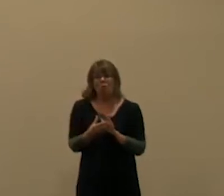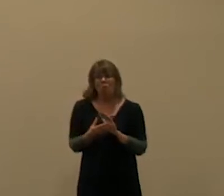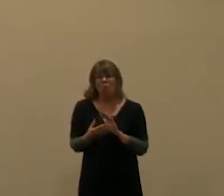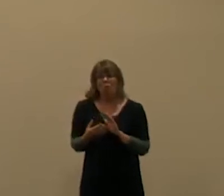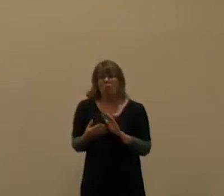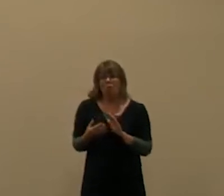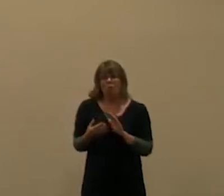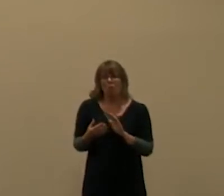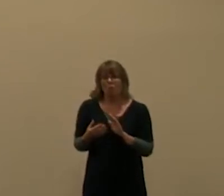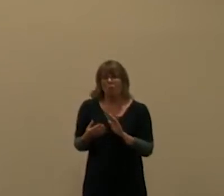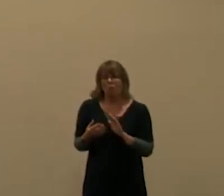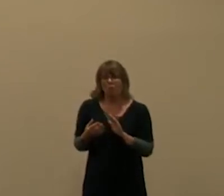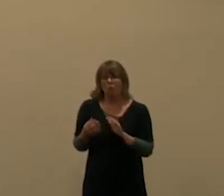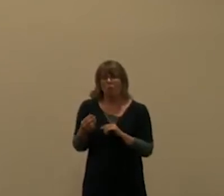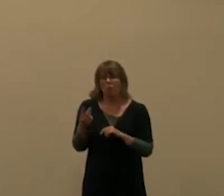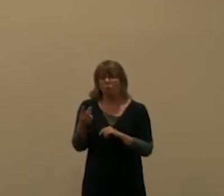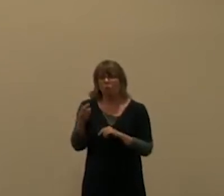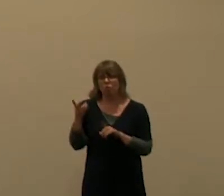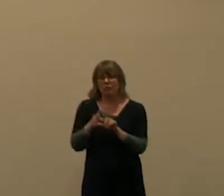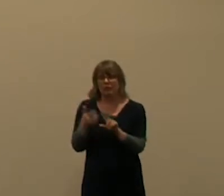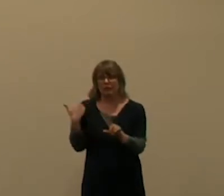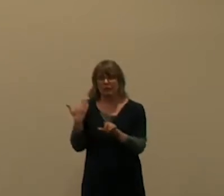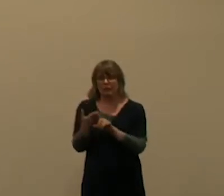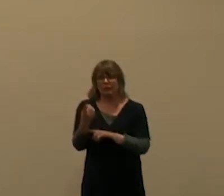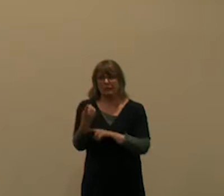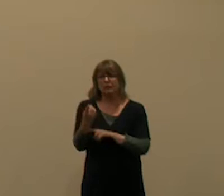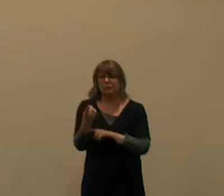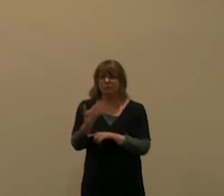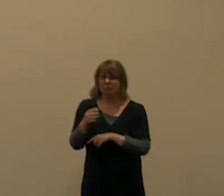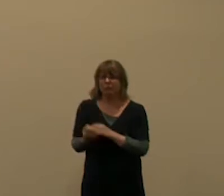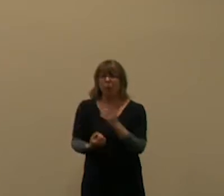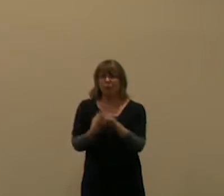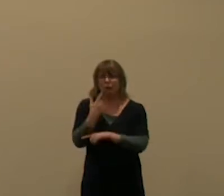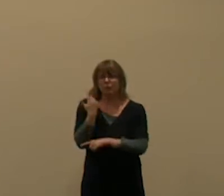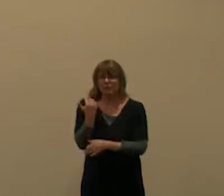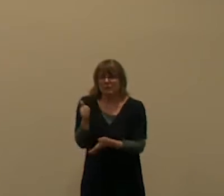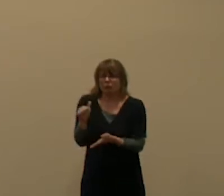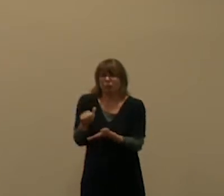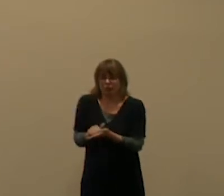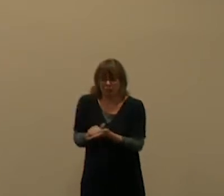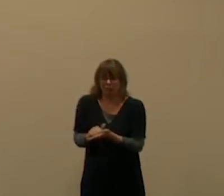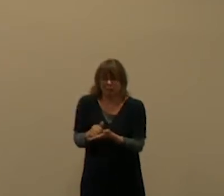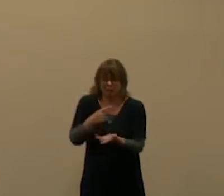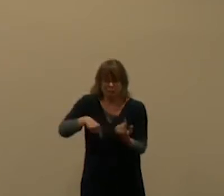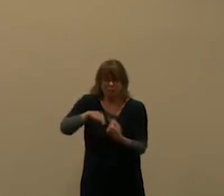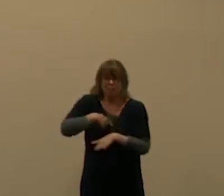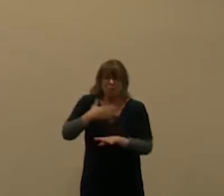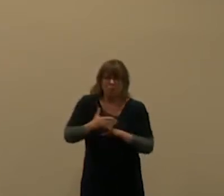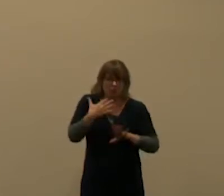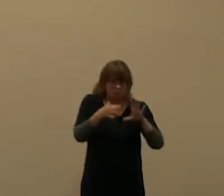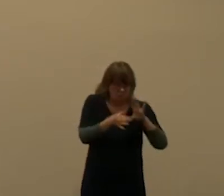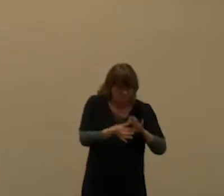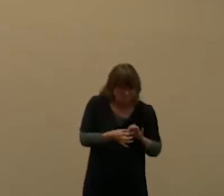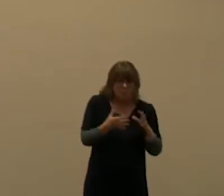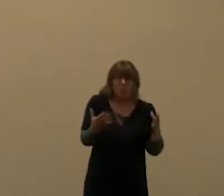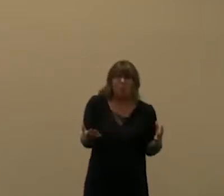a few opportunities to get it right, with everybody starting to work from home,